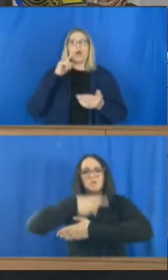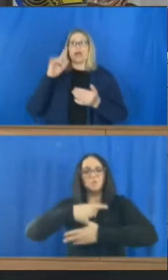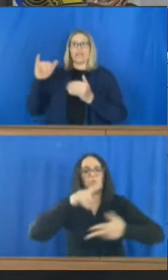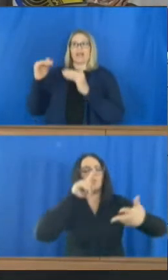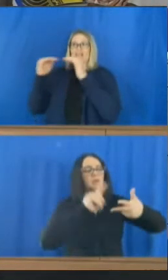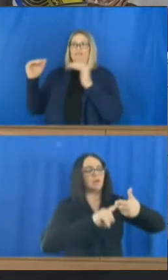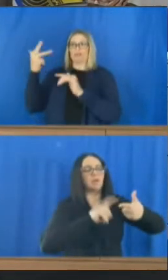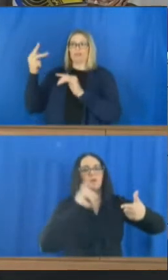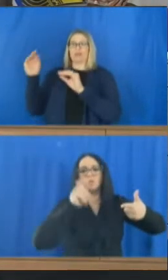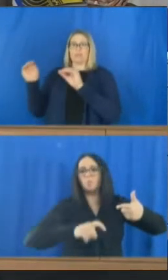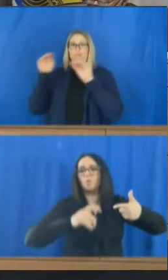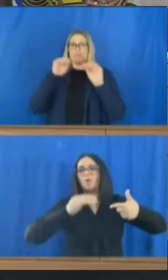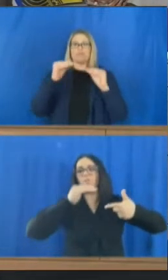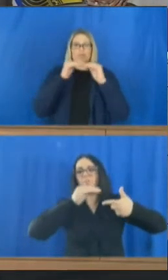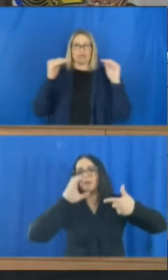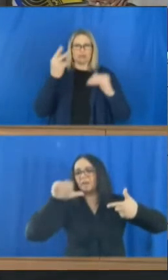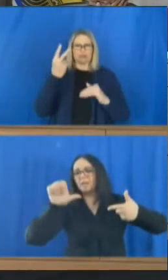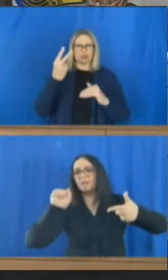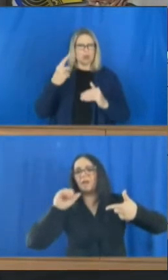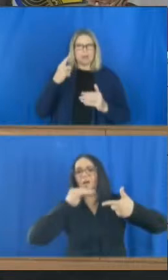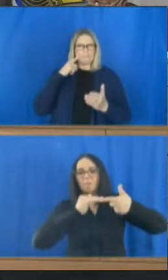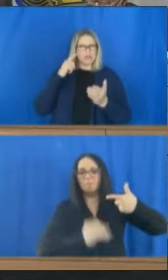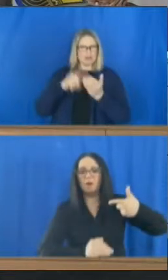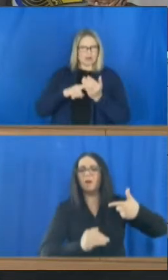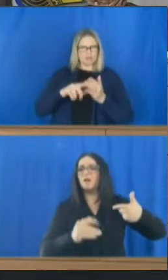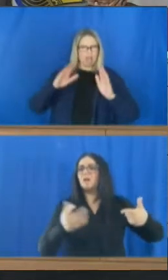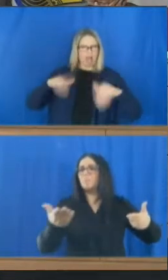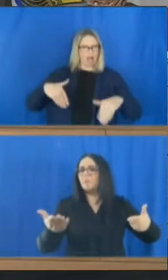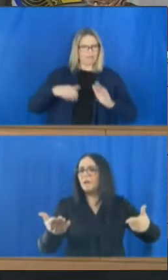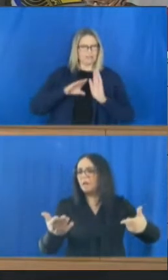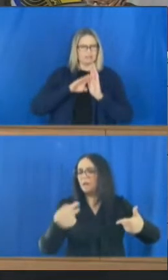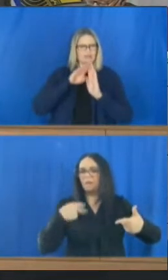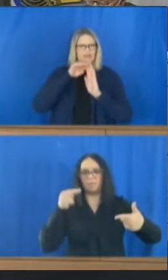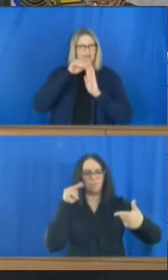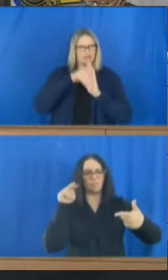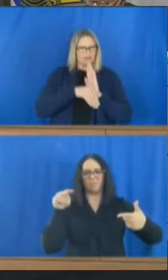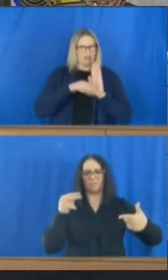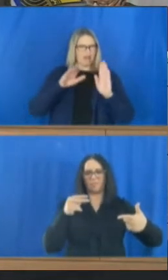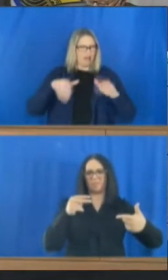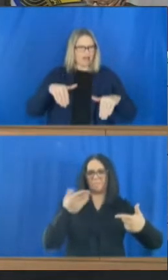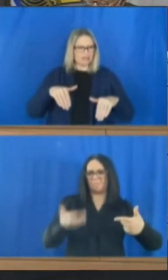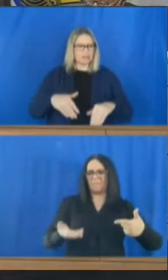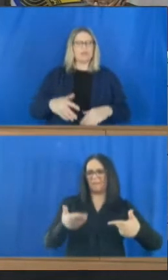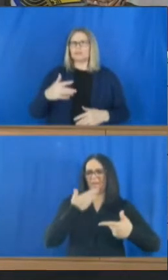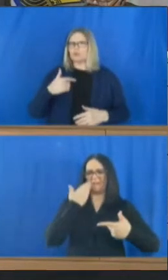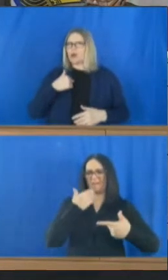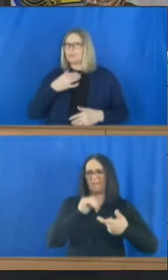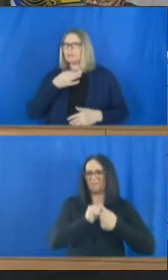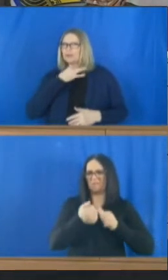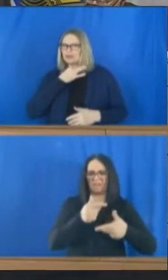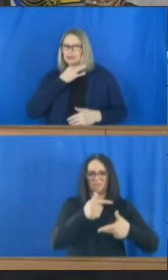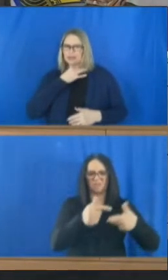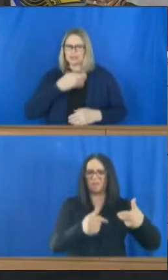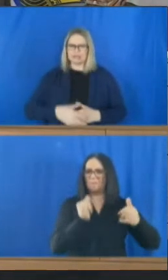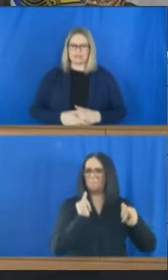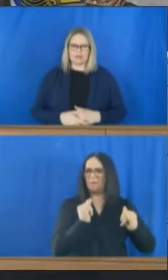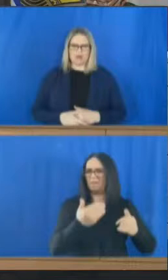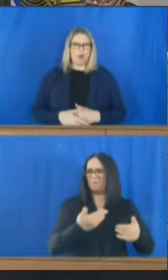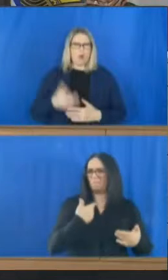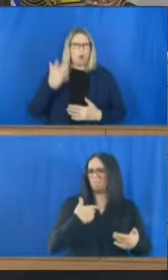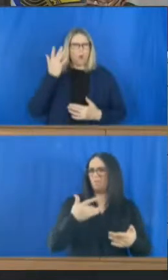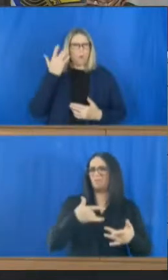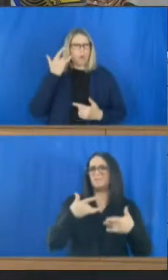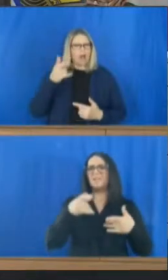And why would New Brunswickers have any faith in any future rules you set, given that you seem